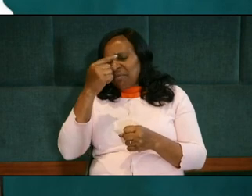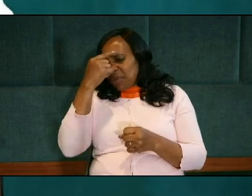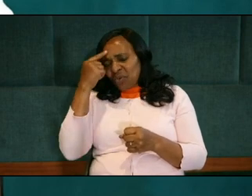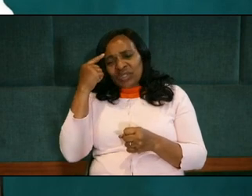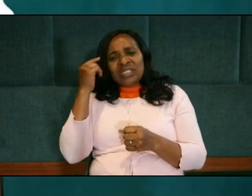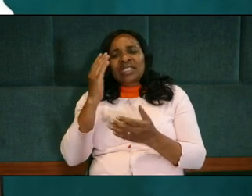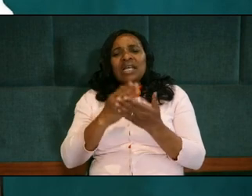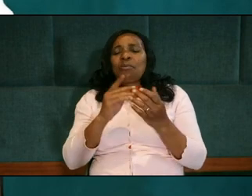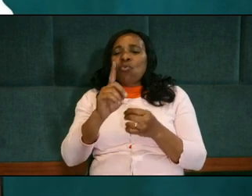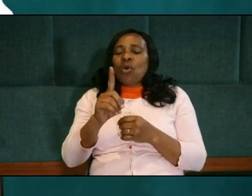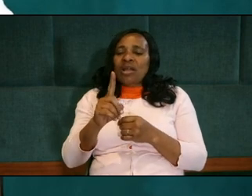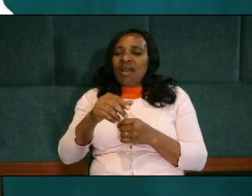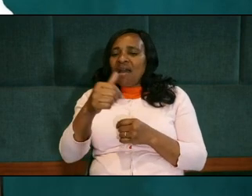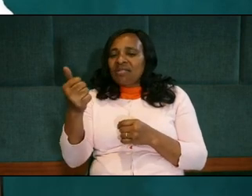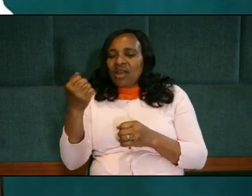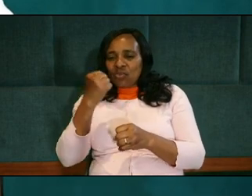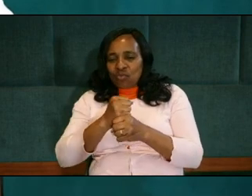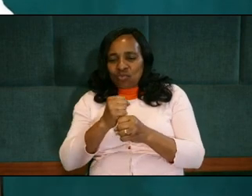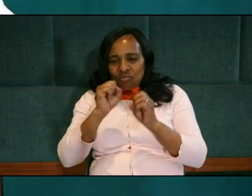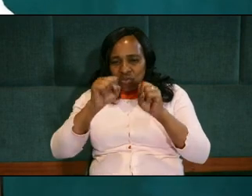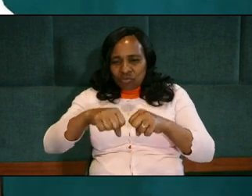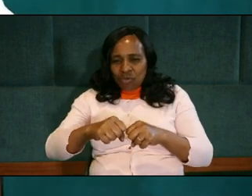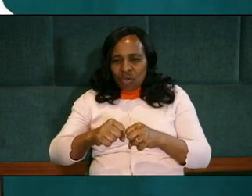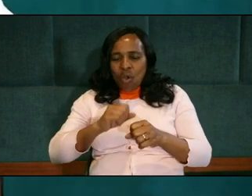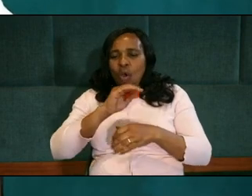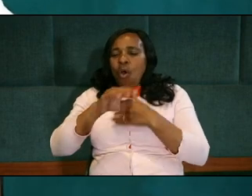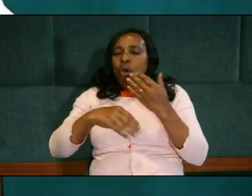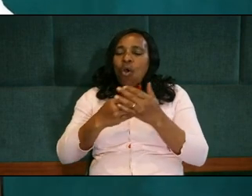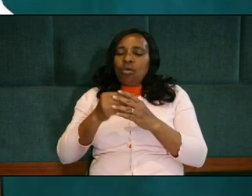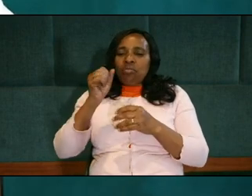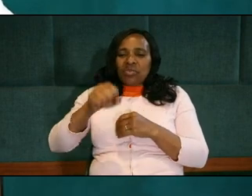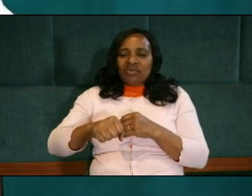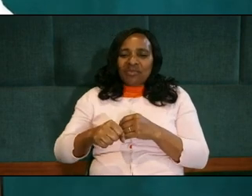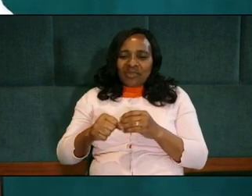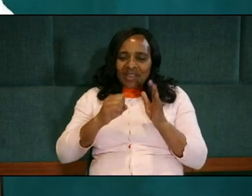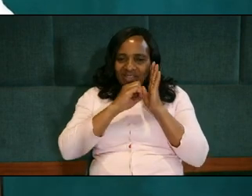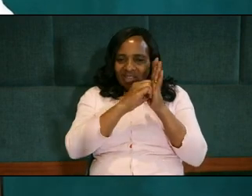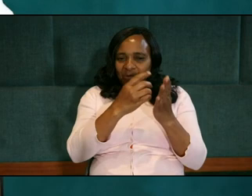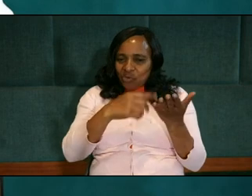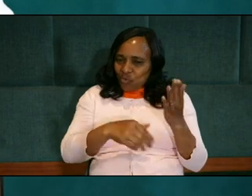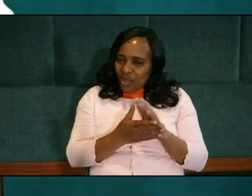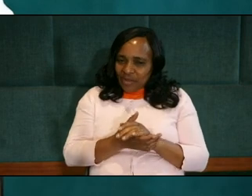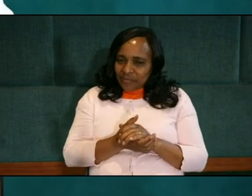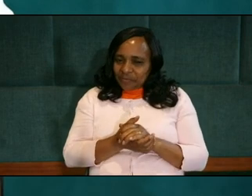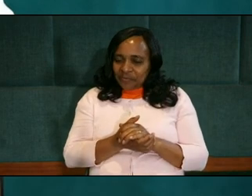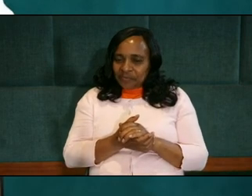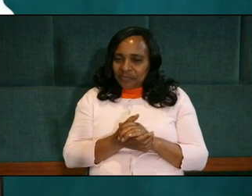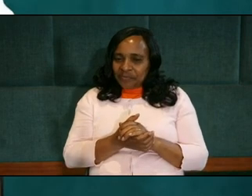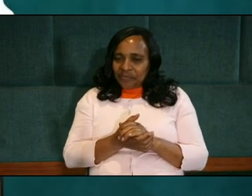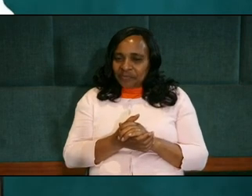someone else can do it, we can. One of my favorite examples of this is